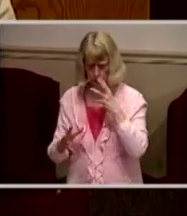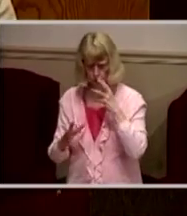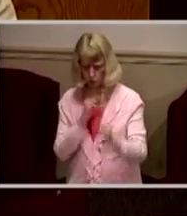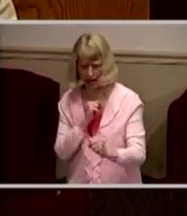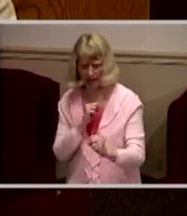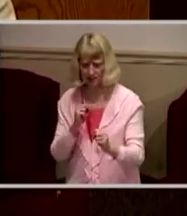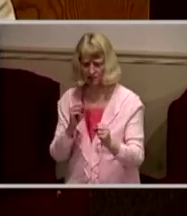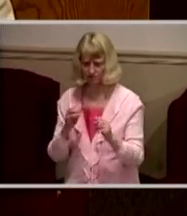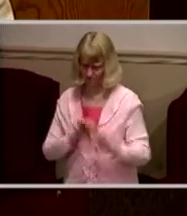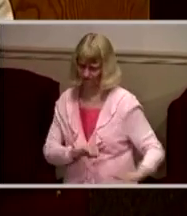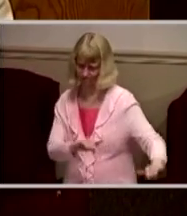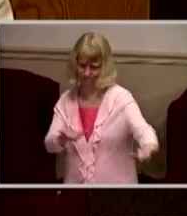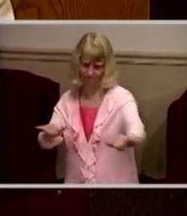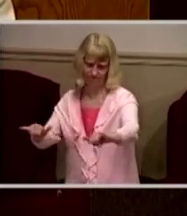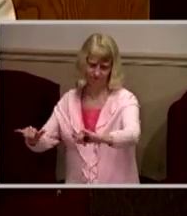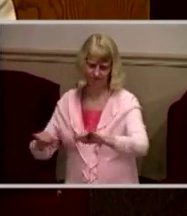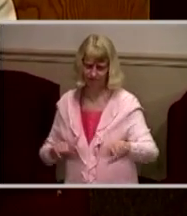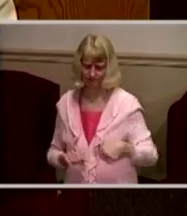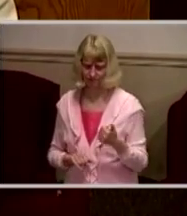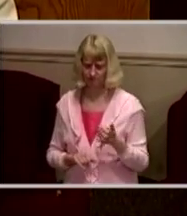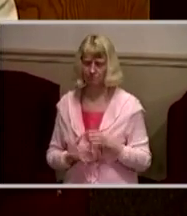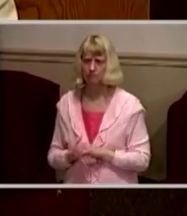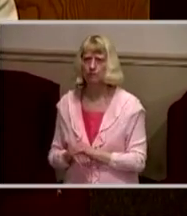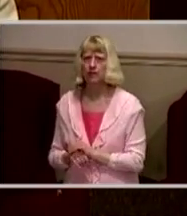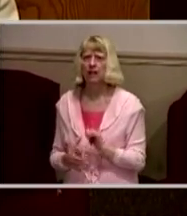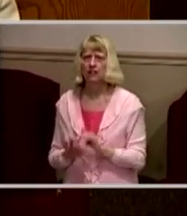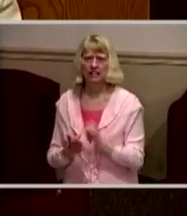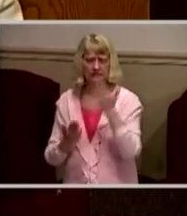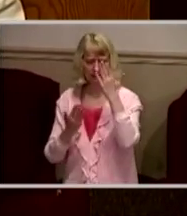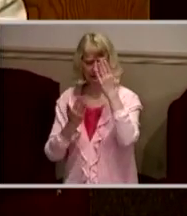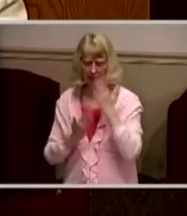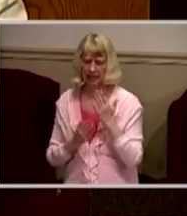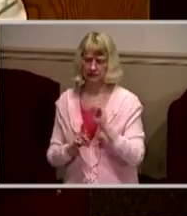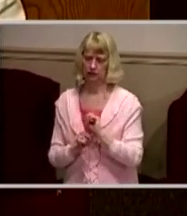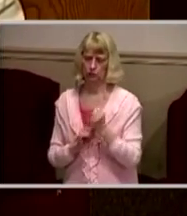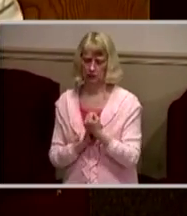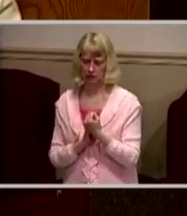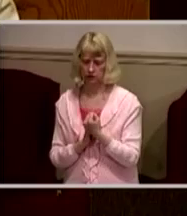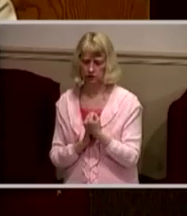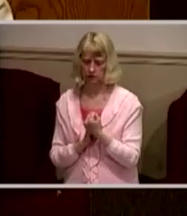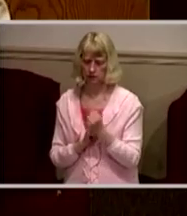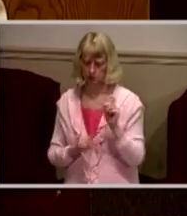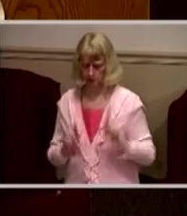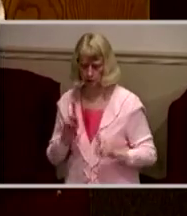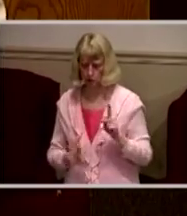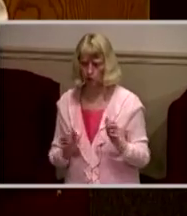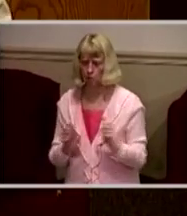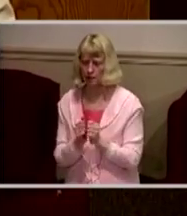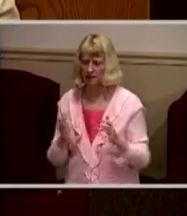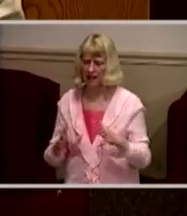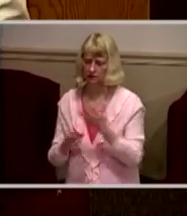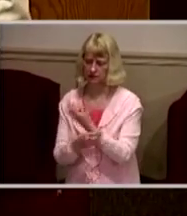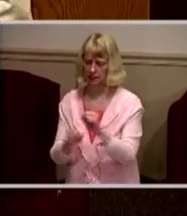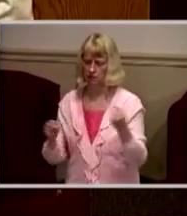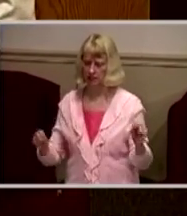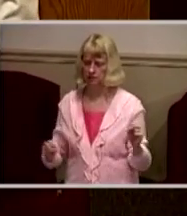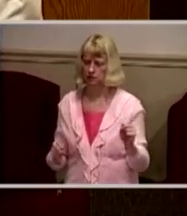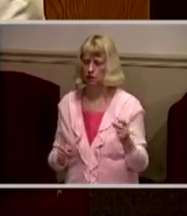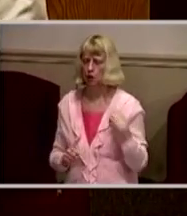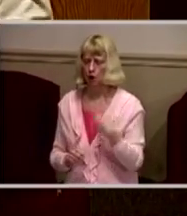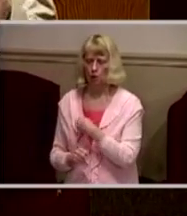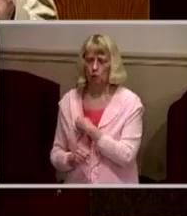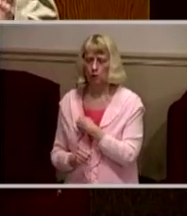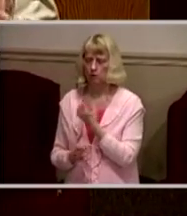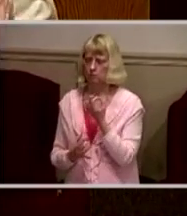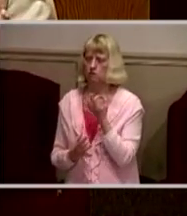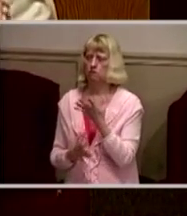nature the children of wrath, even as others. What a sad condition of mankind apart from salvation. We are totally